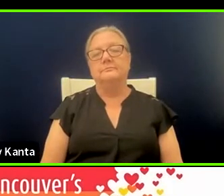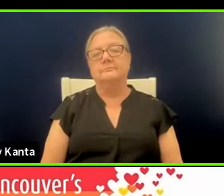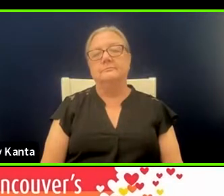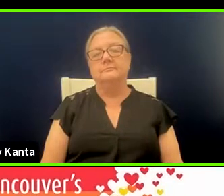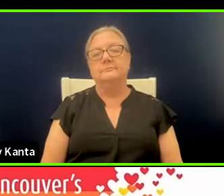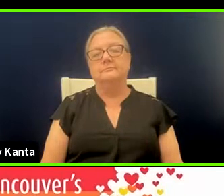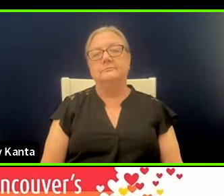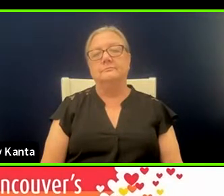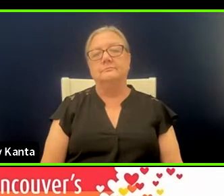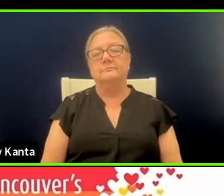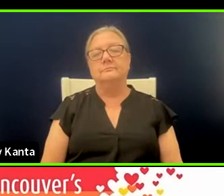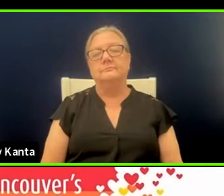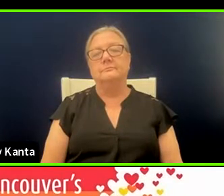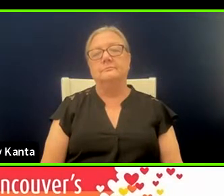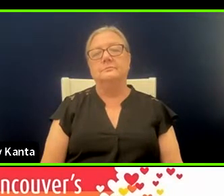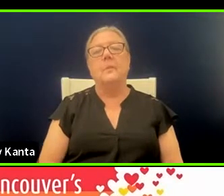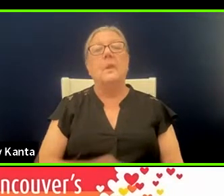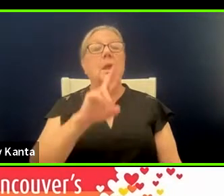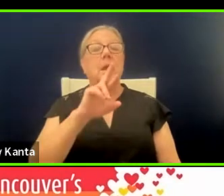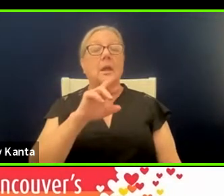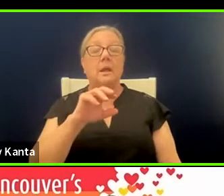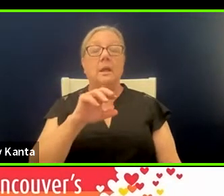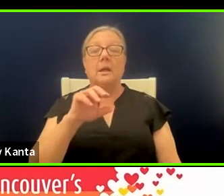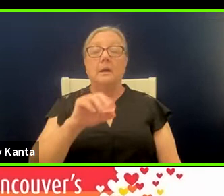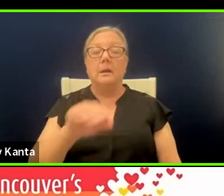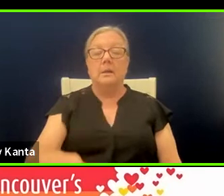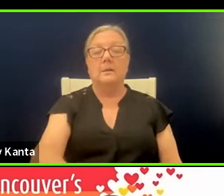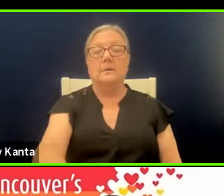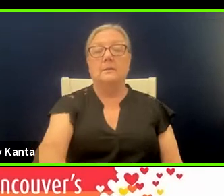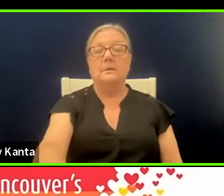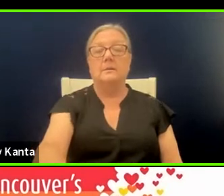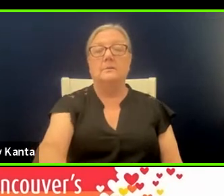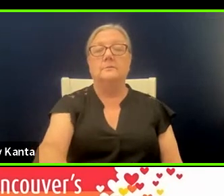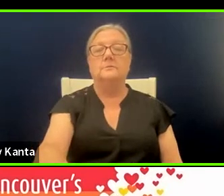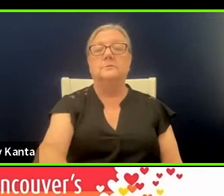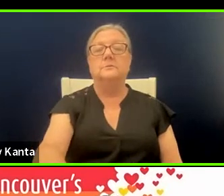Yeah, I think I remember.